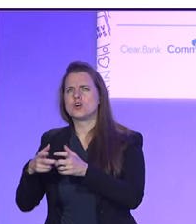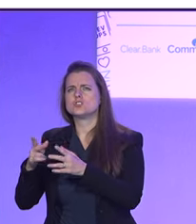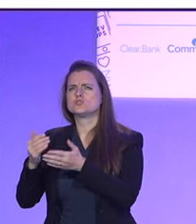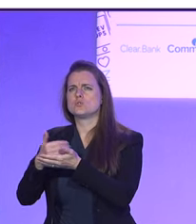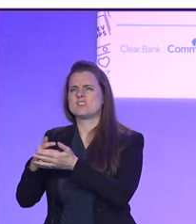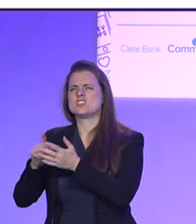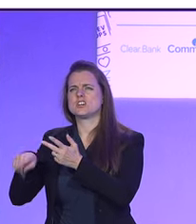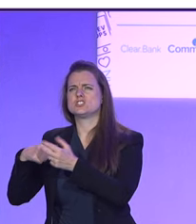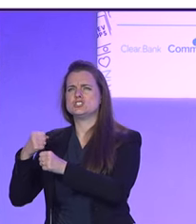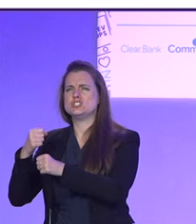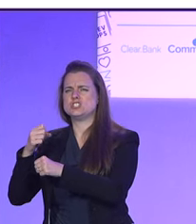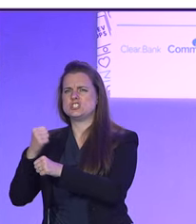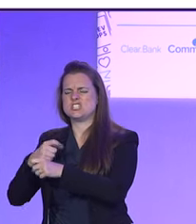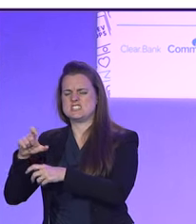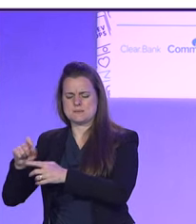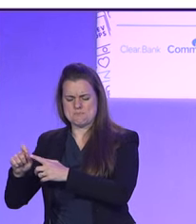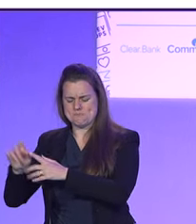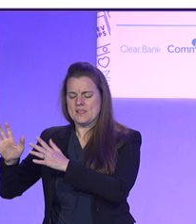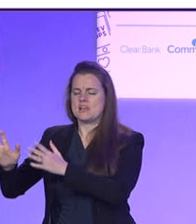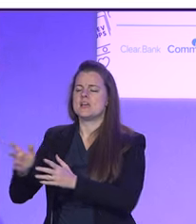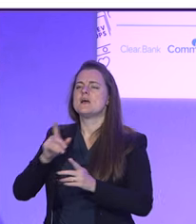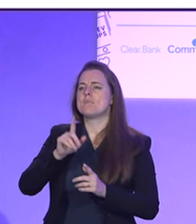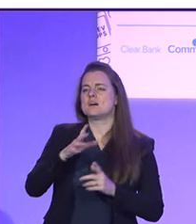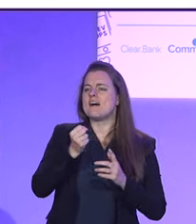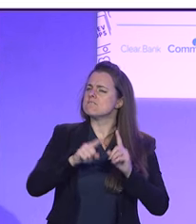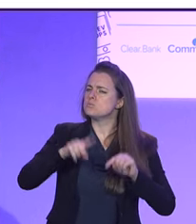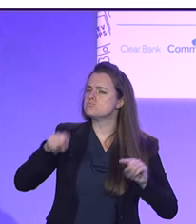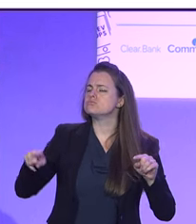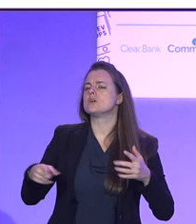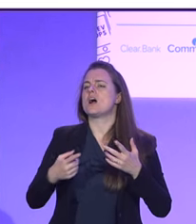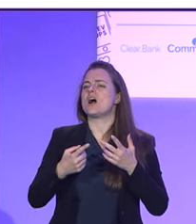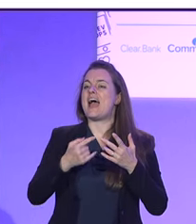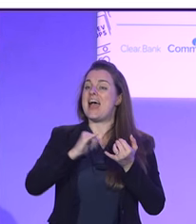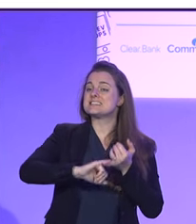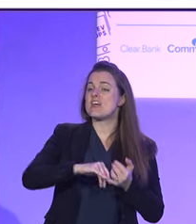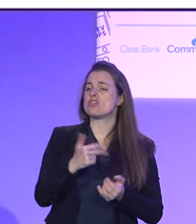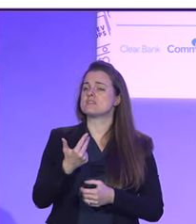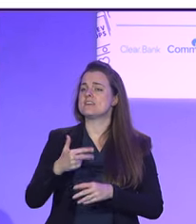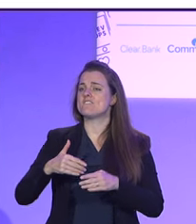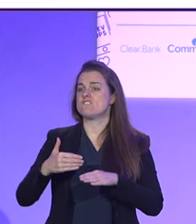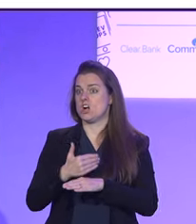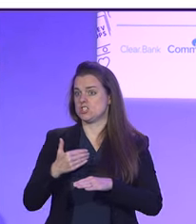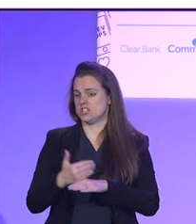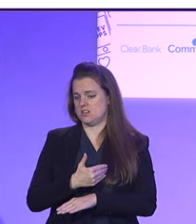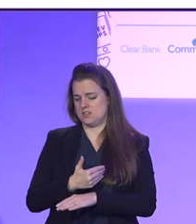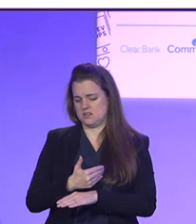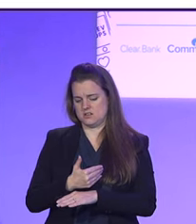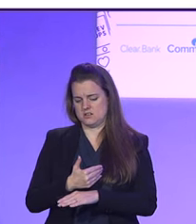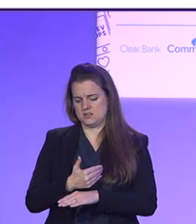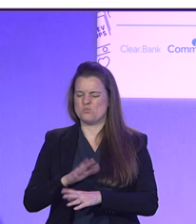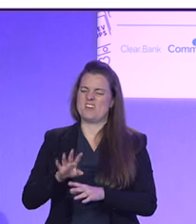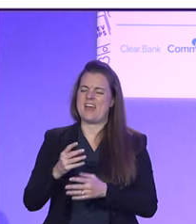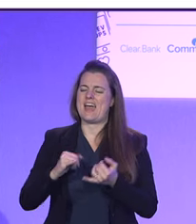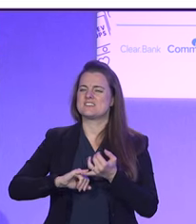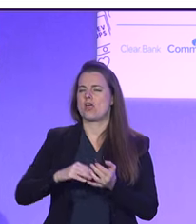have a different varieties of S3 function, S3